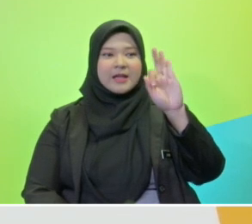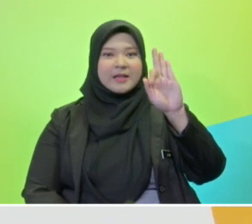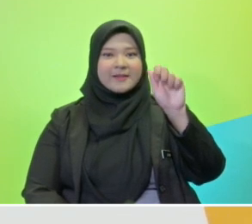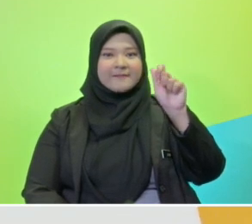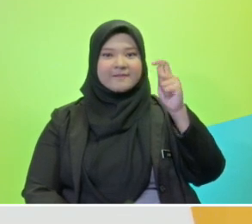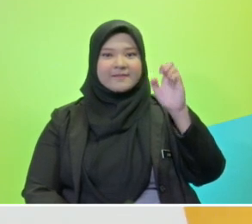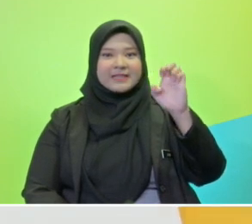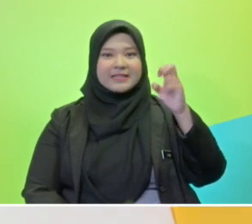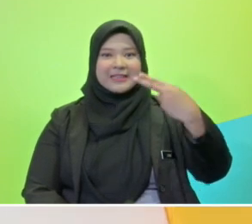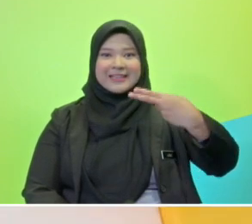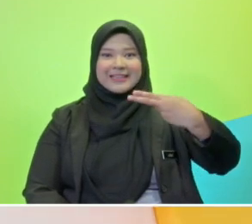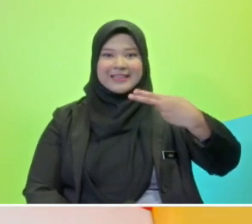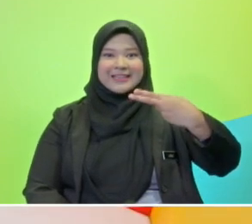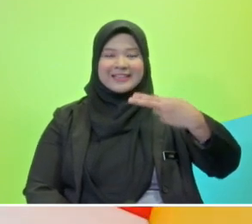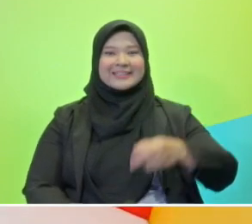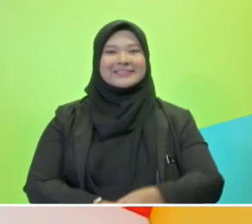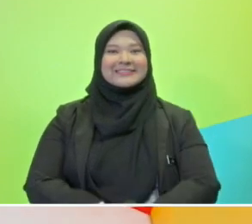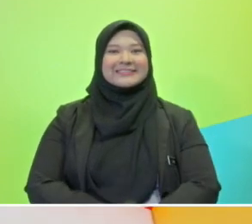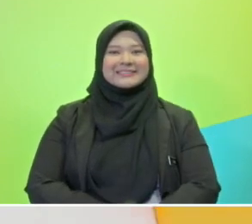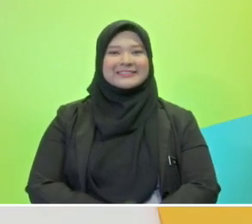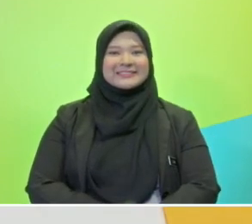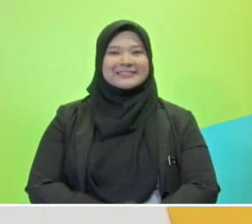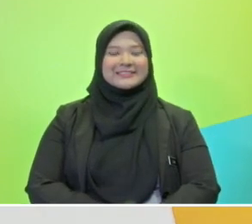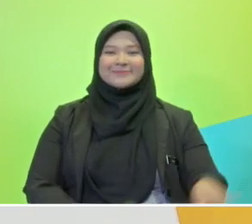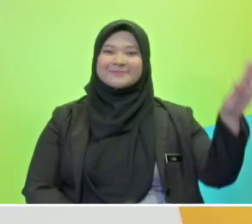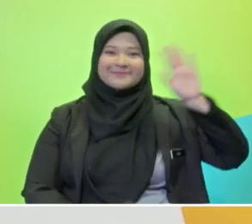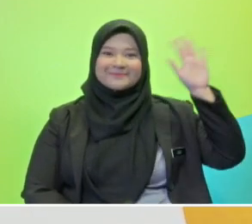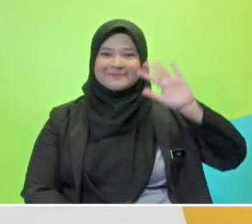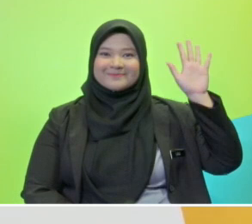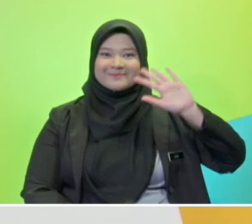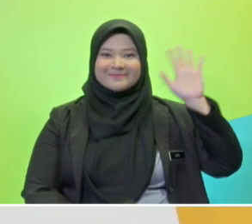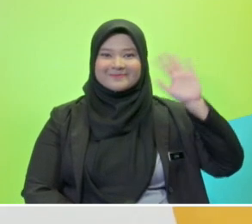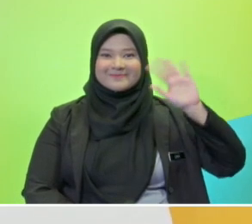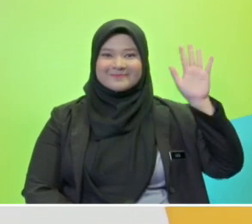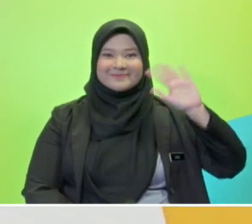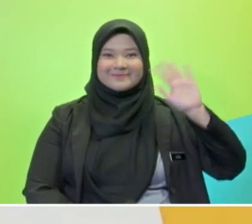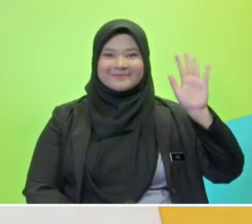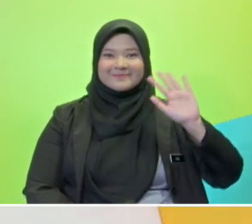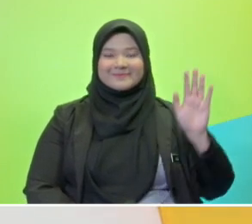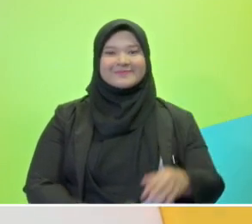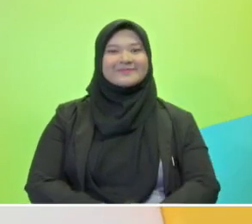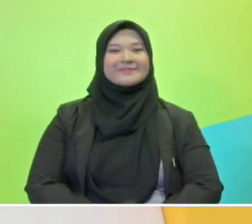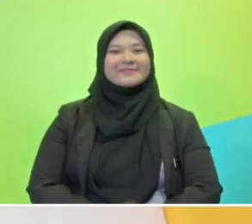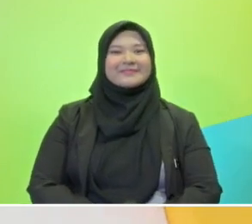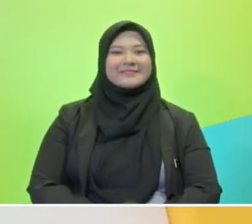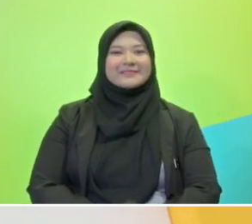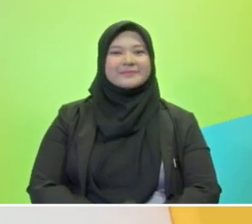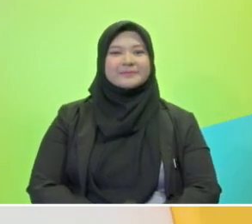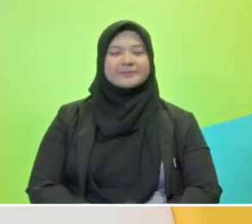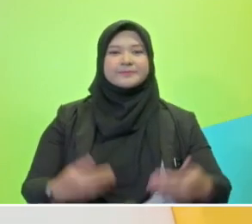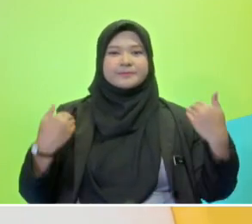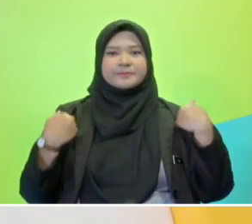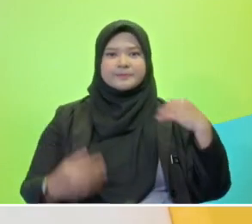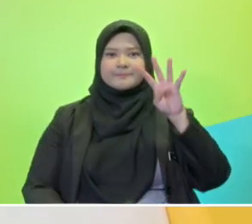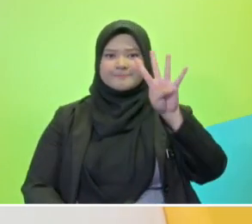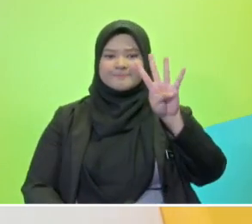Kampung Boyan, Taiping, Perak. Hi. Hello, Al-Fateh. Nice to meet you. So, we have them coming from Pulau